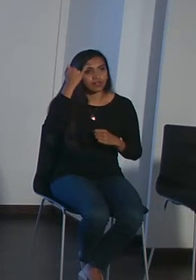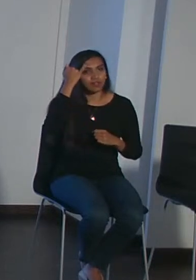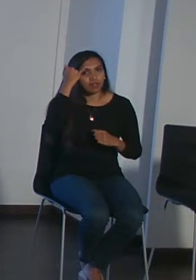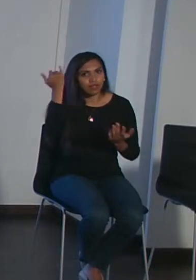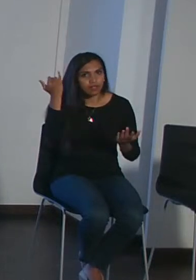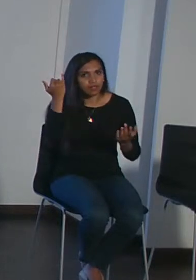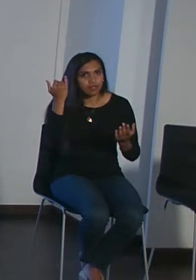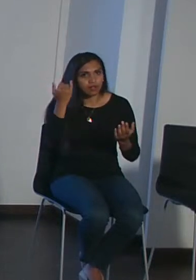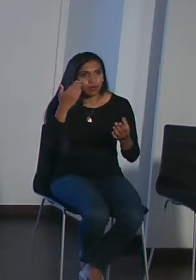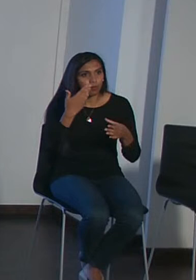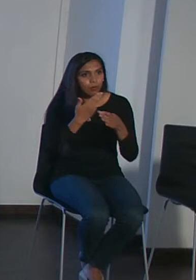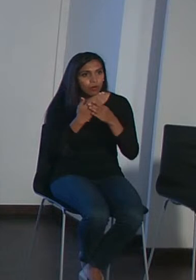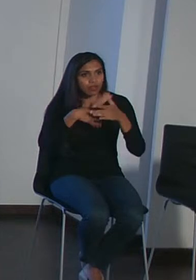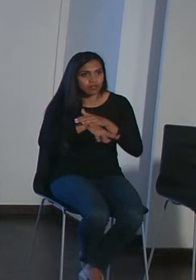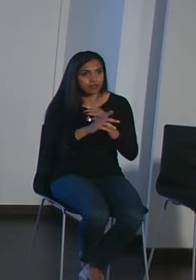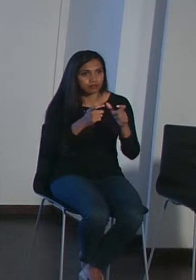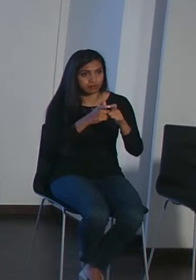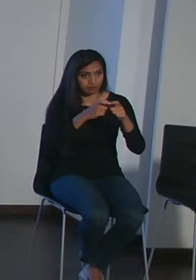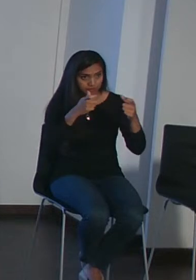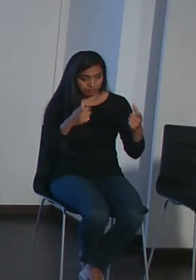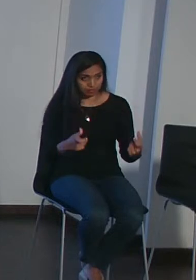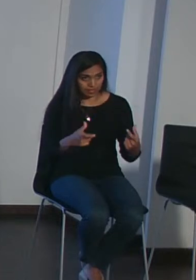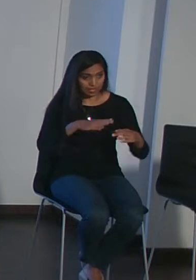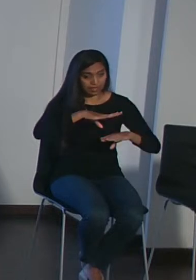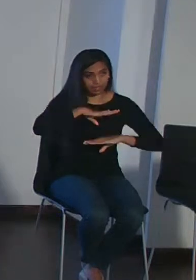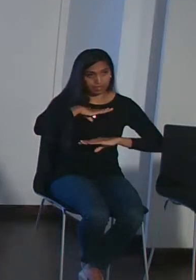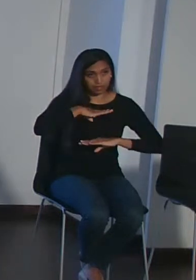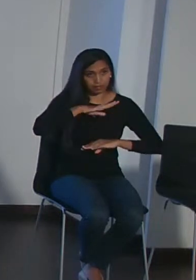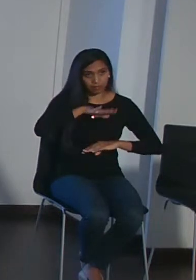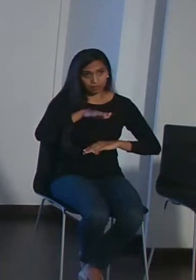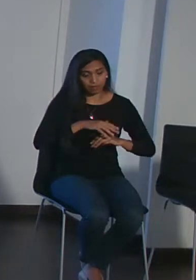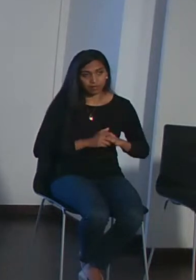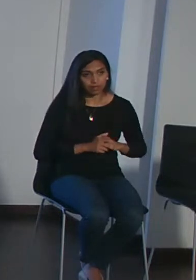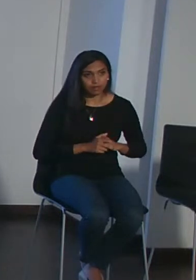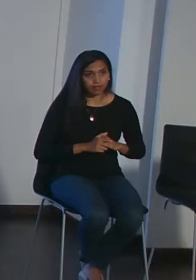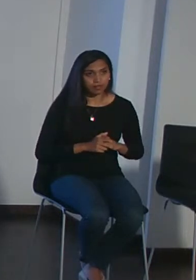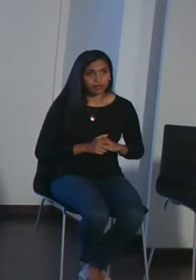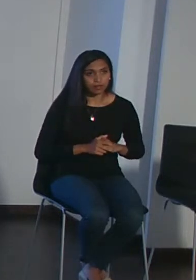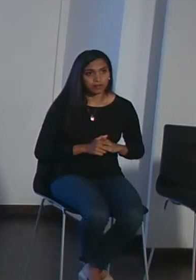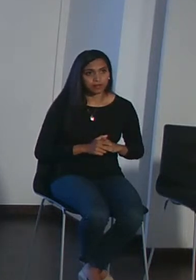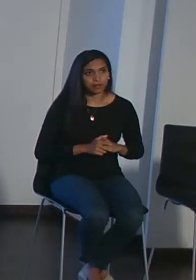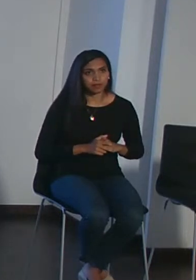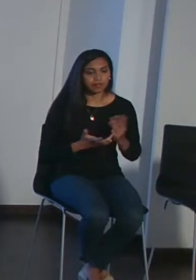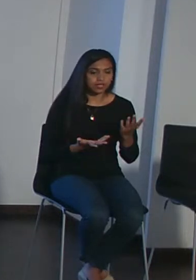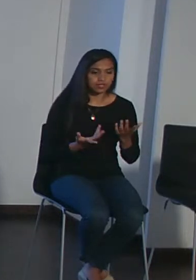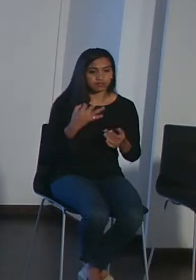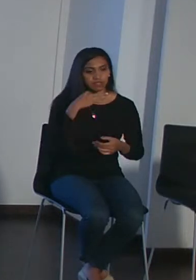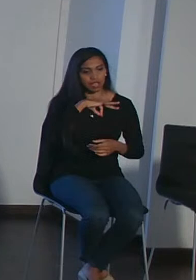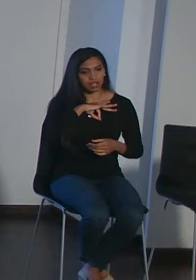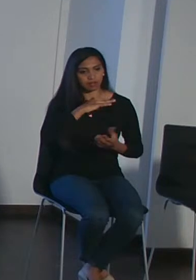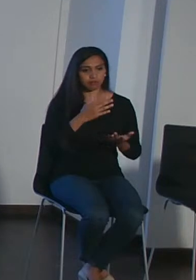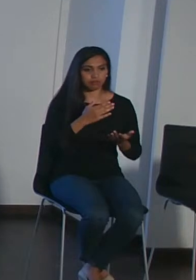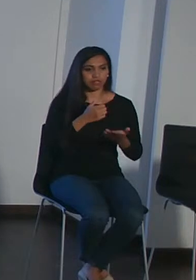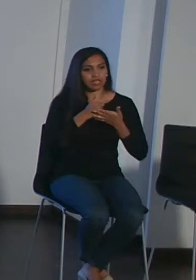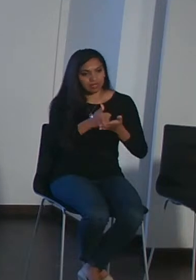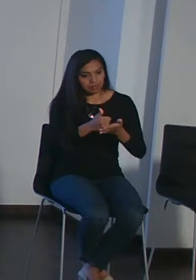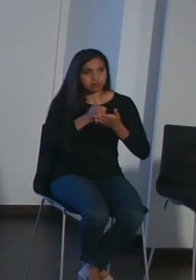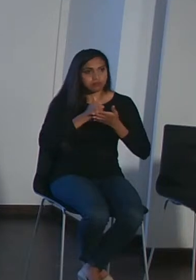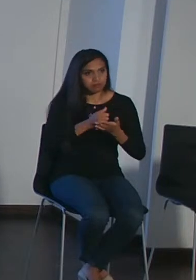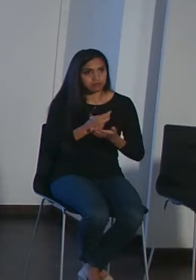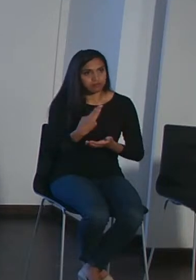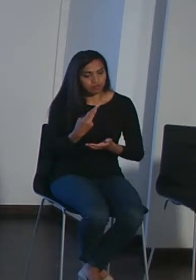working with institution as a paradigm, it's give and take, hot and cold. It's a